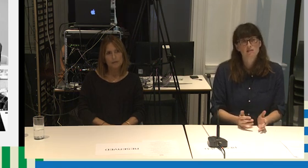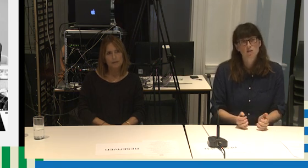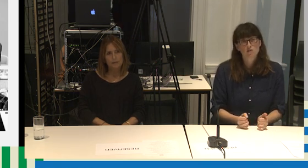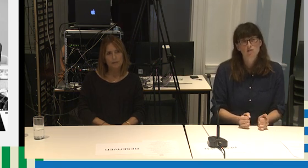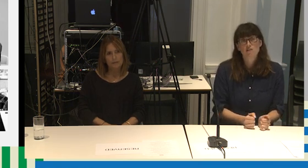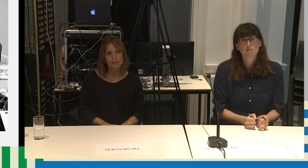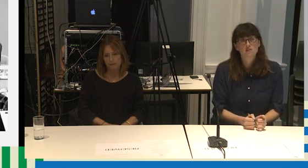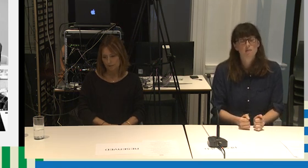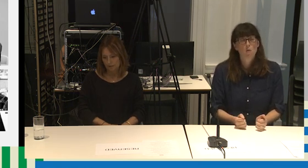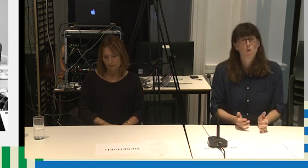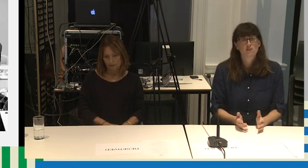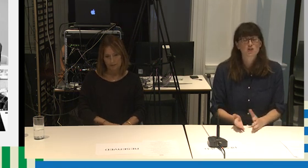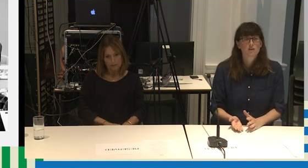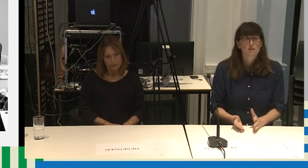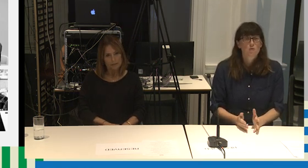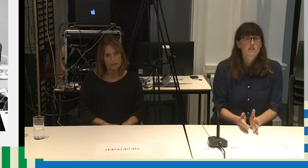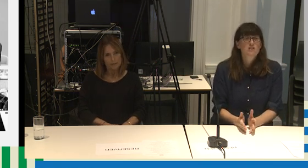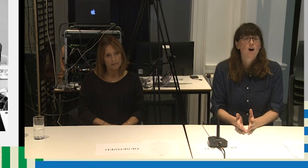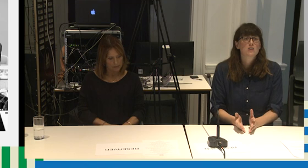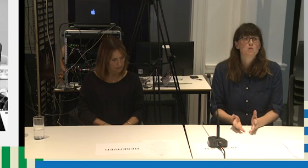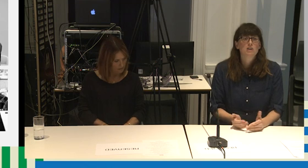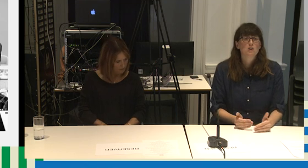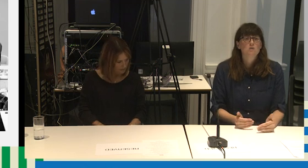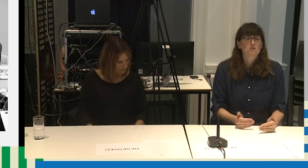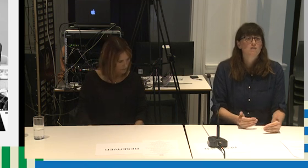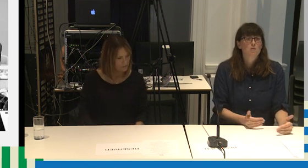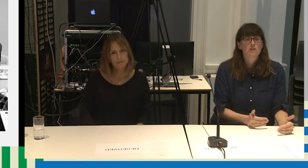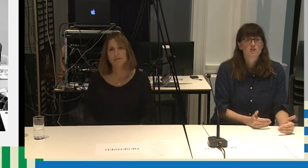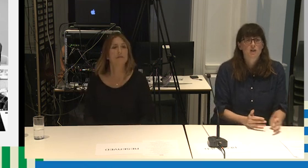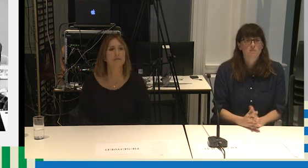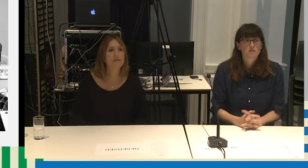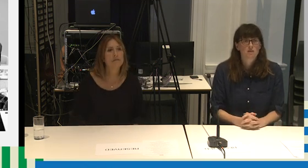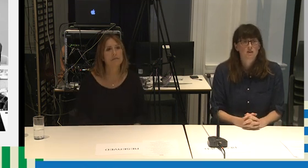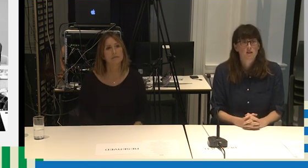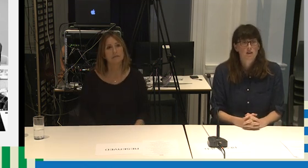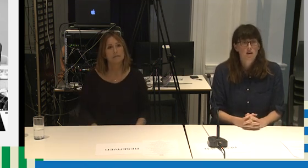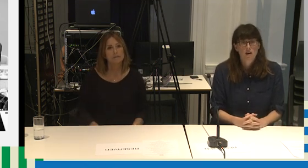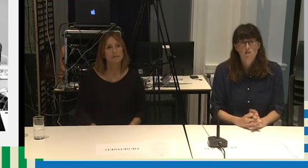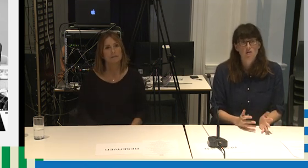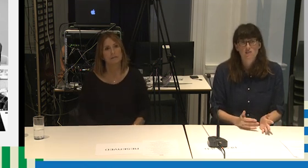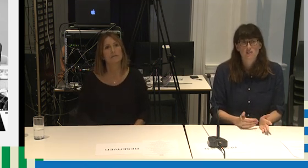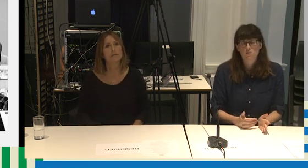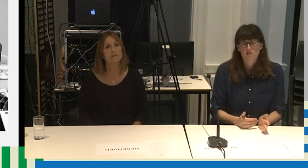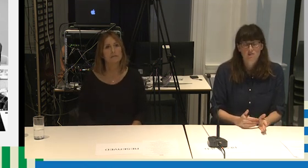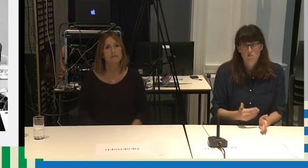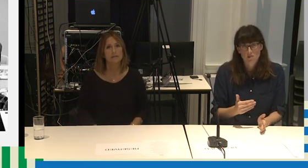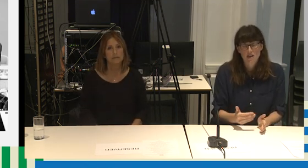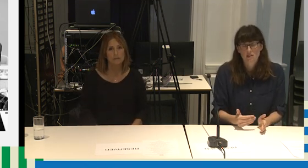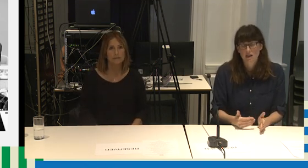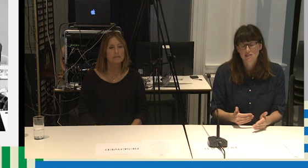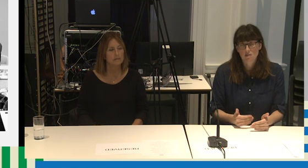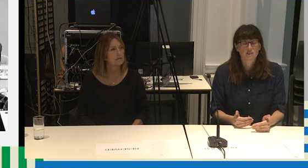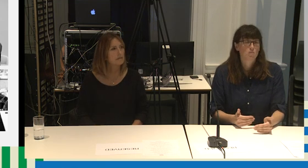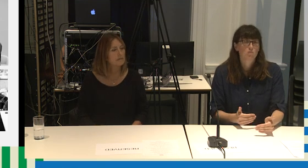at the end, that there was an agreement about which signs would be used for which terms. The process